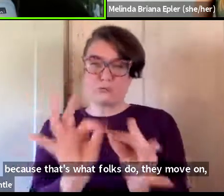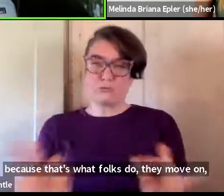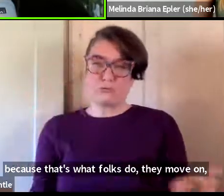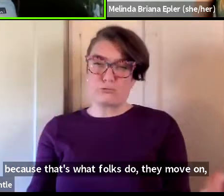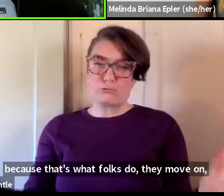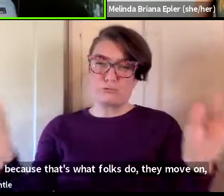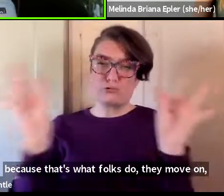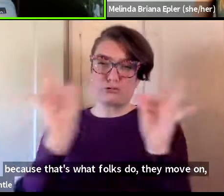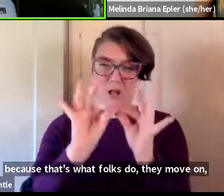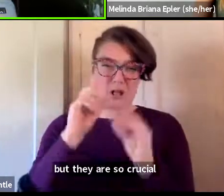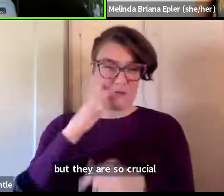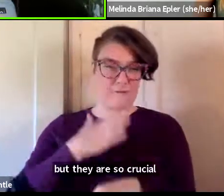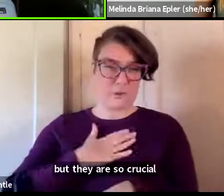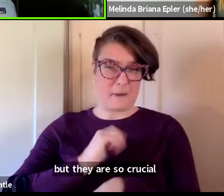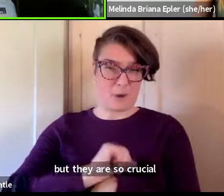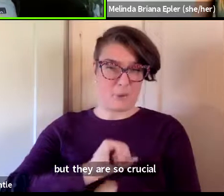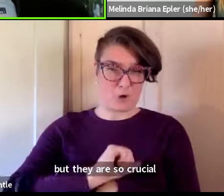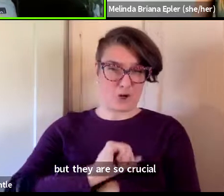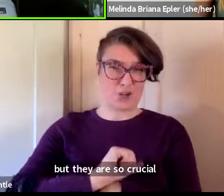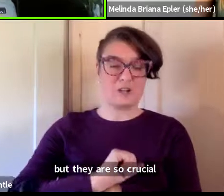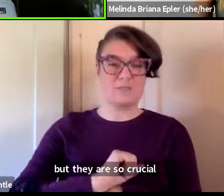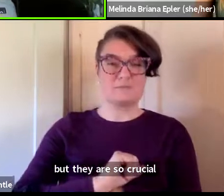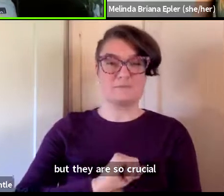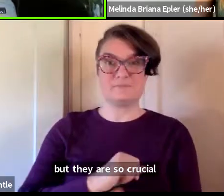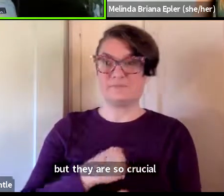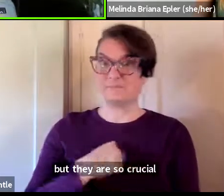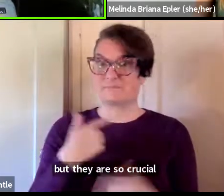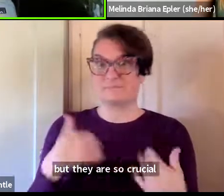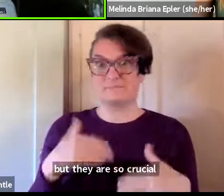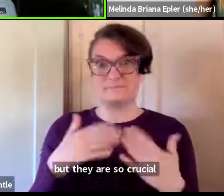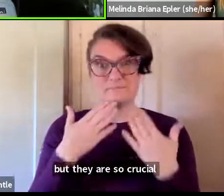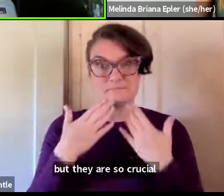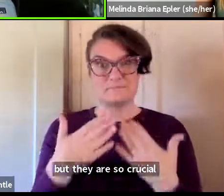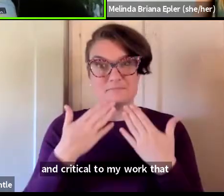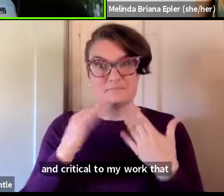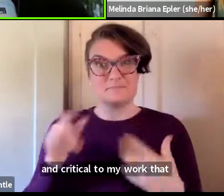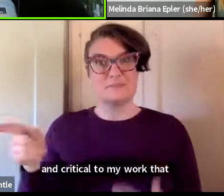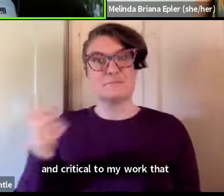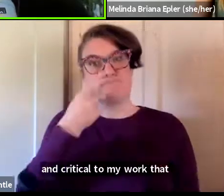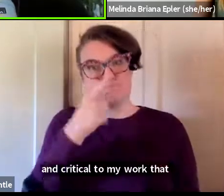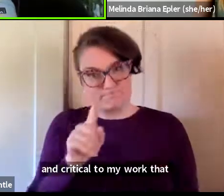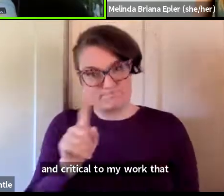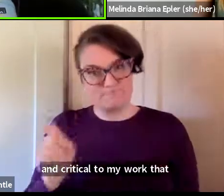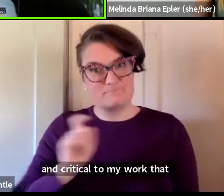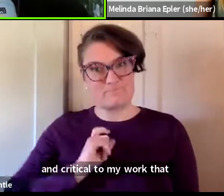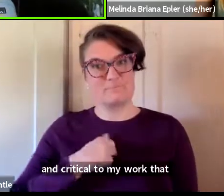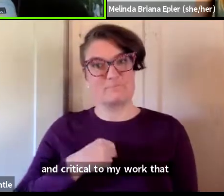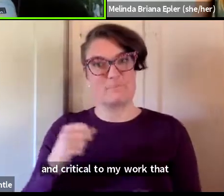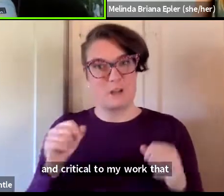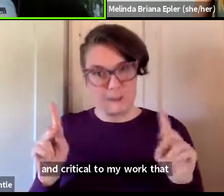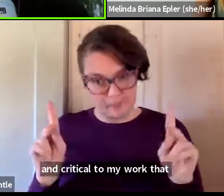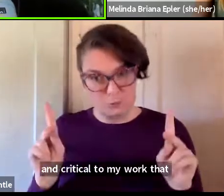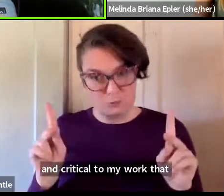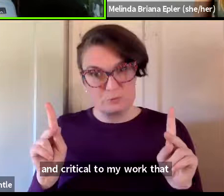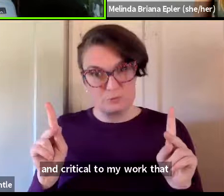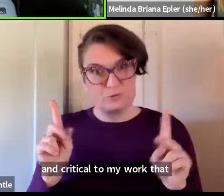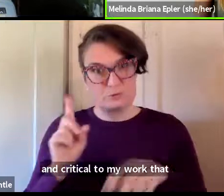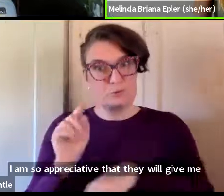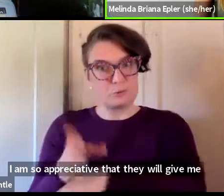critical to my work that I'm just so appreciative that they will give me the opportunity to do